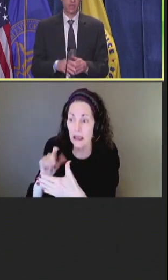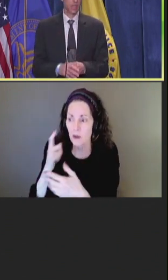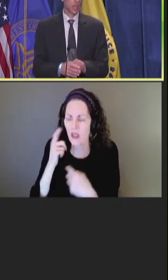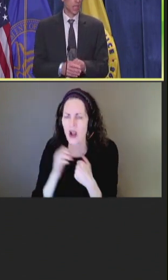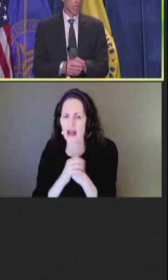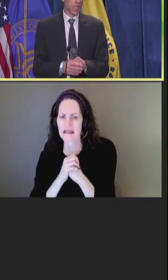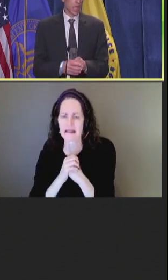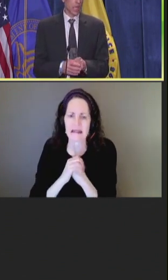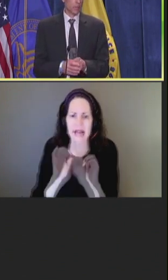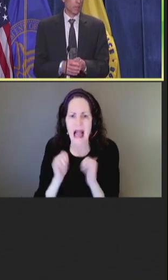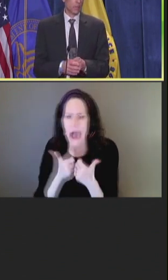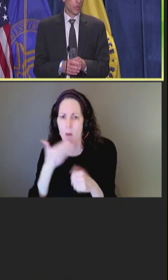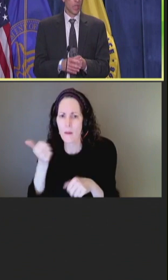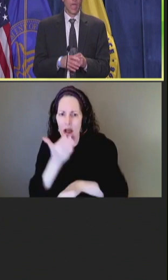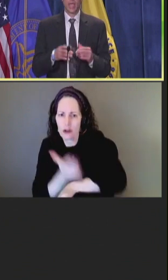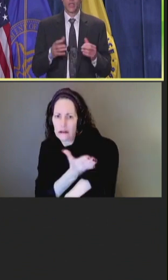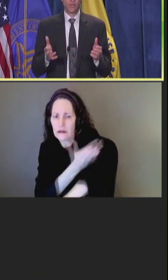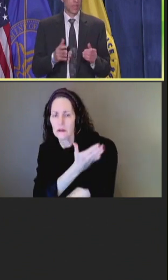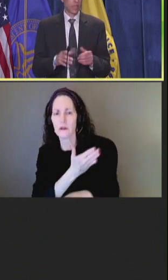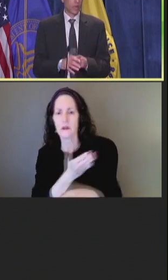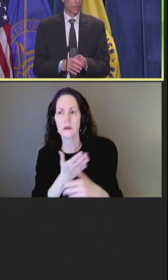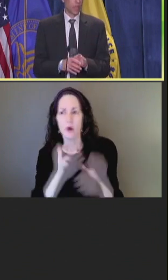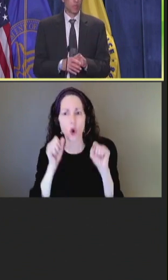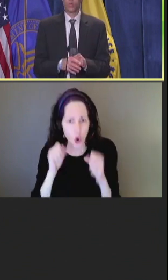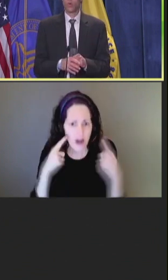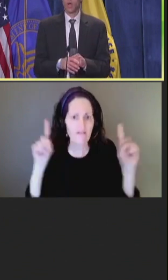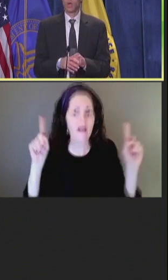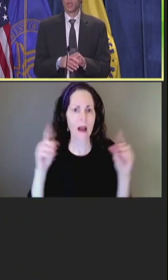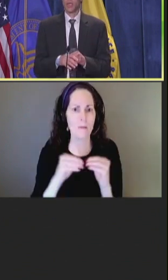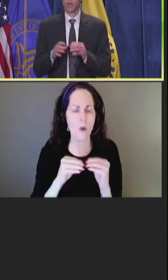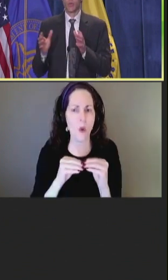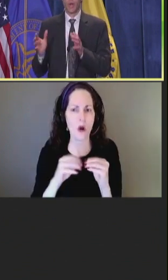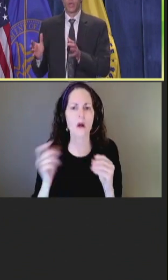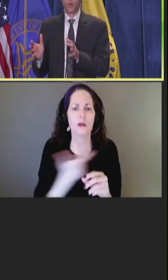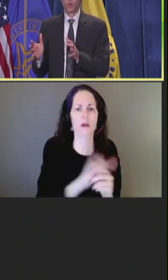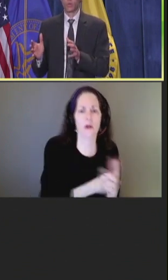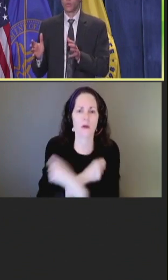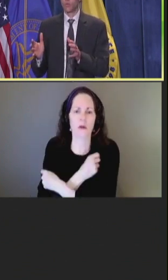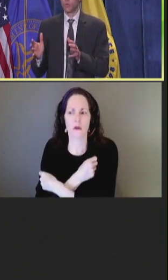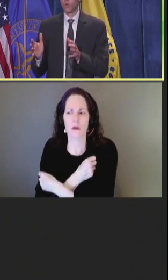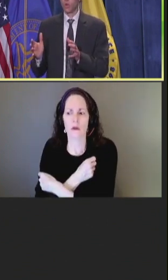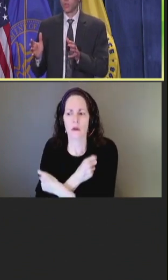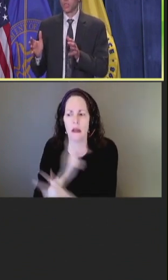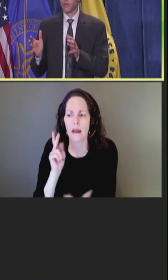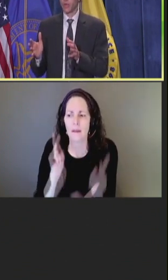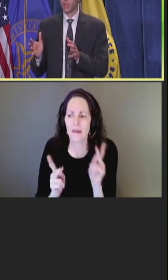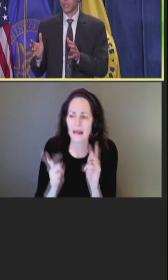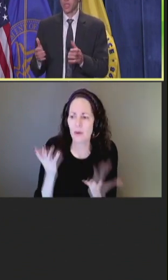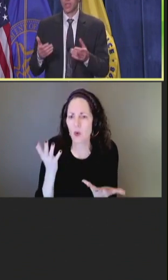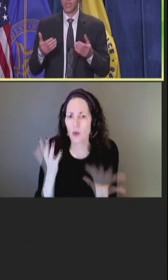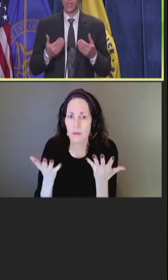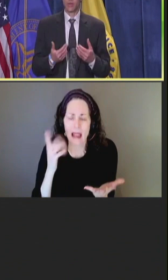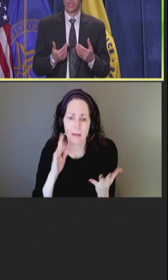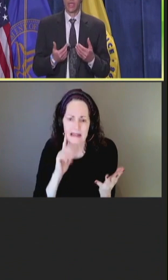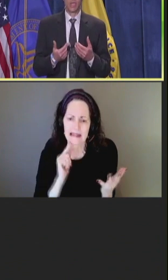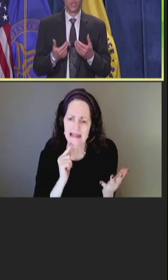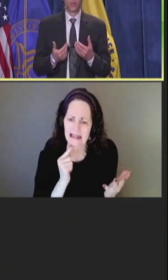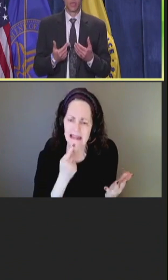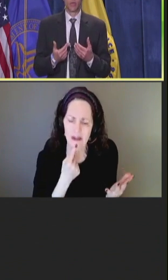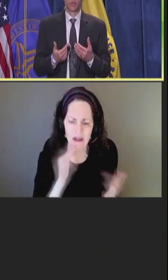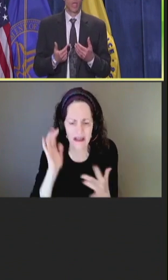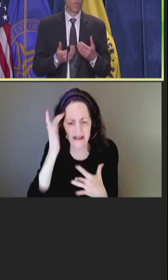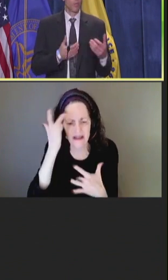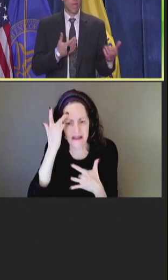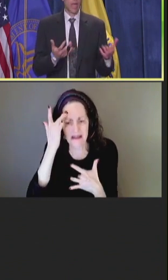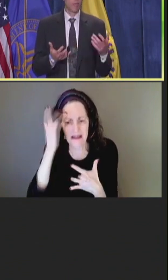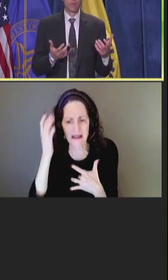significance? Edge effects around people who are near the threshold for severe illness. A young, healthy